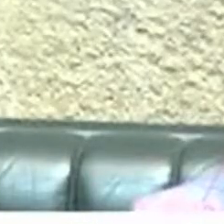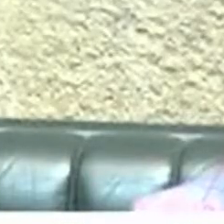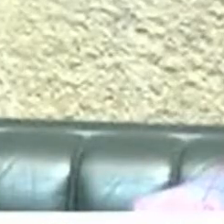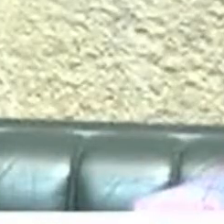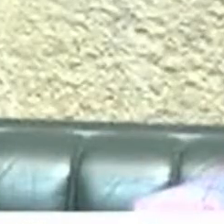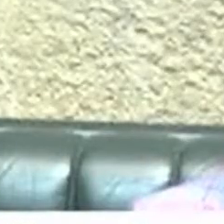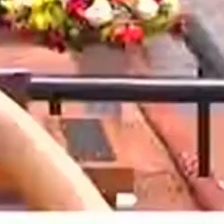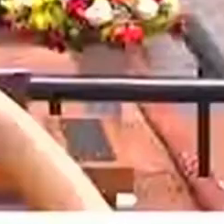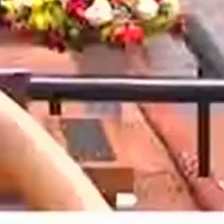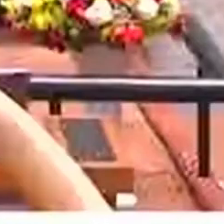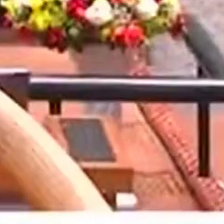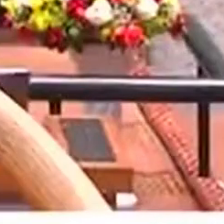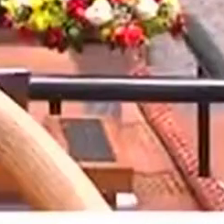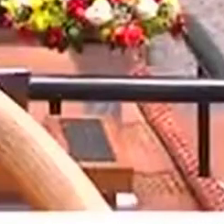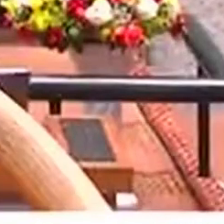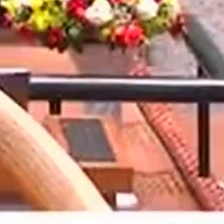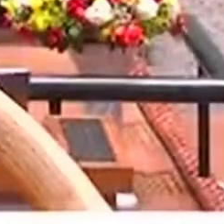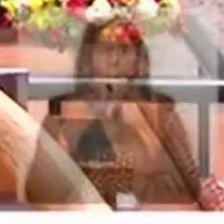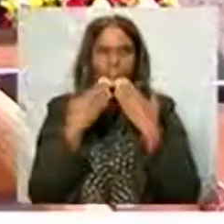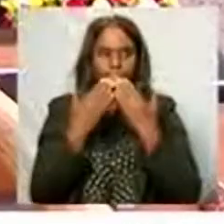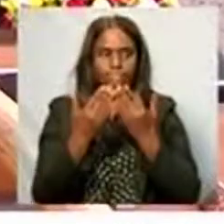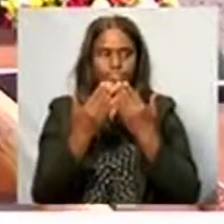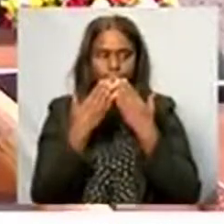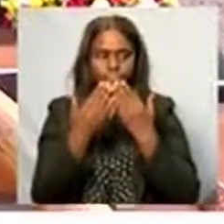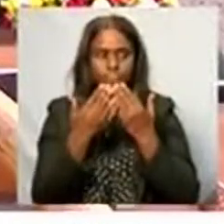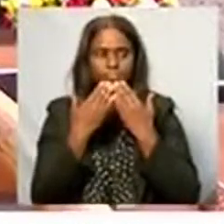Thank you, Madam Speaker. Thank you.